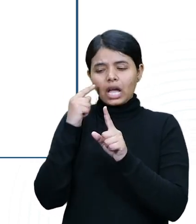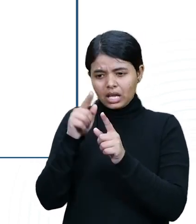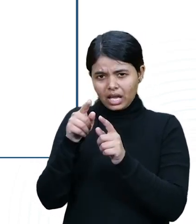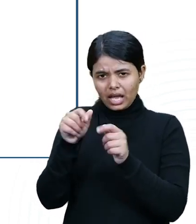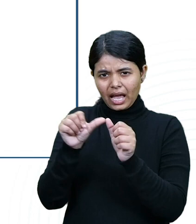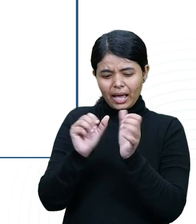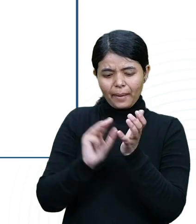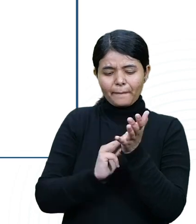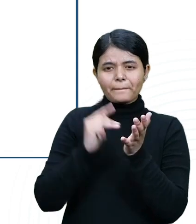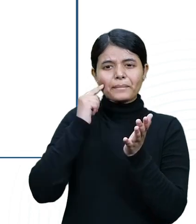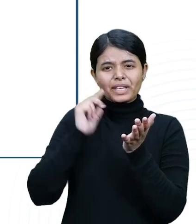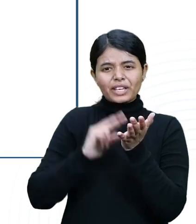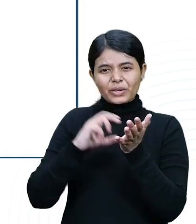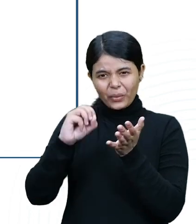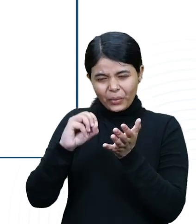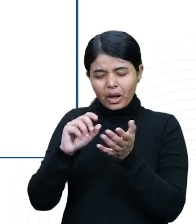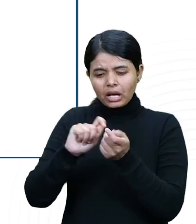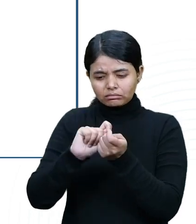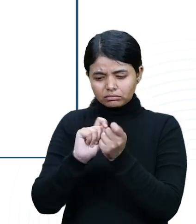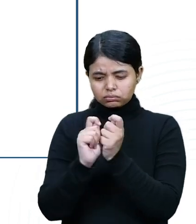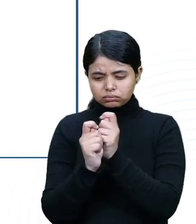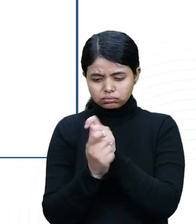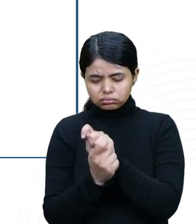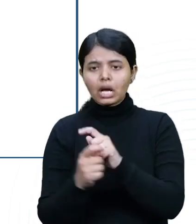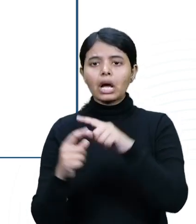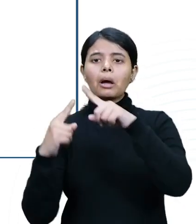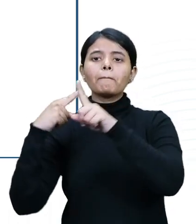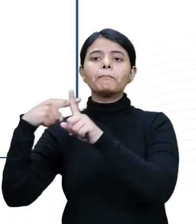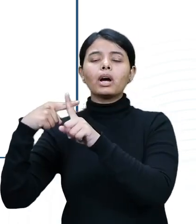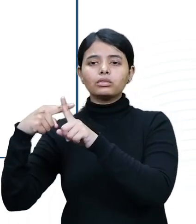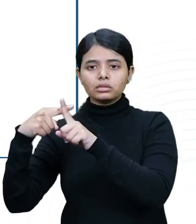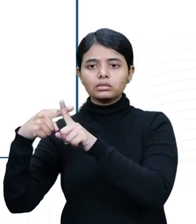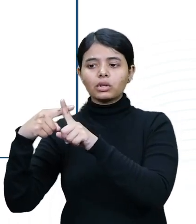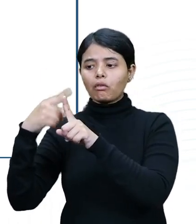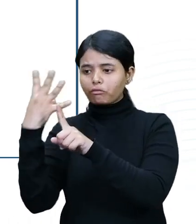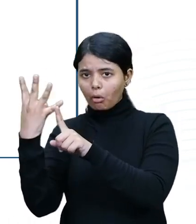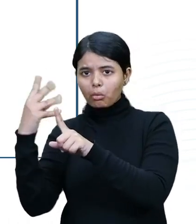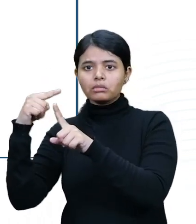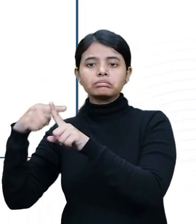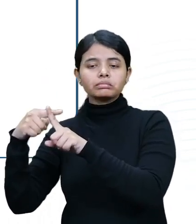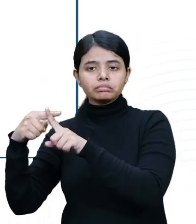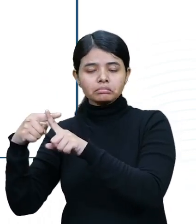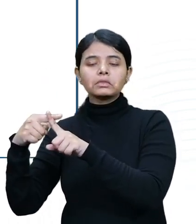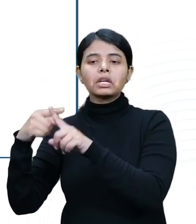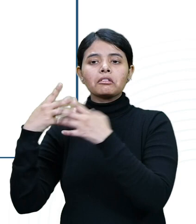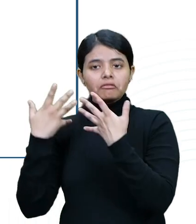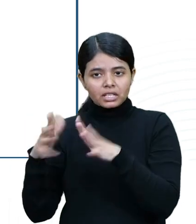And then based on that fragmentation pattern, we characterize the glycan structures.